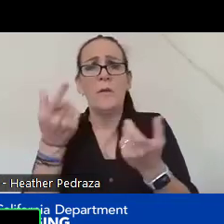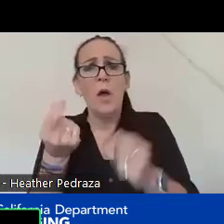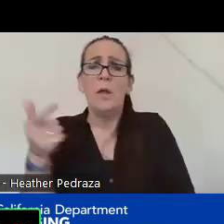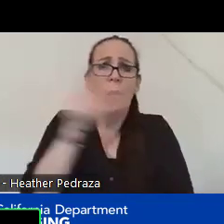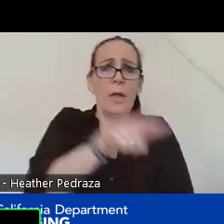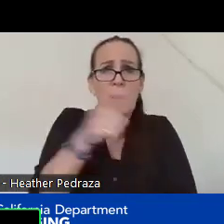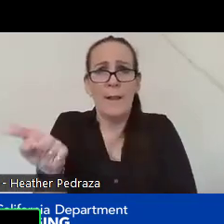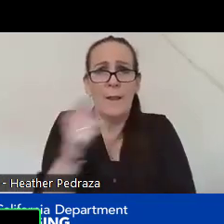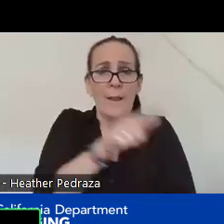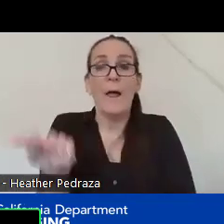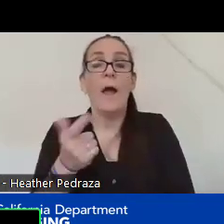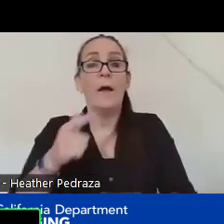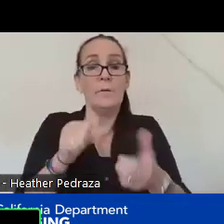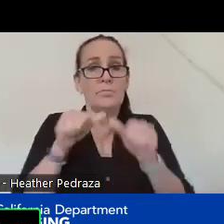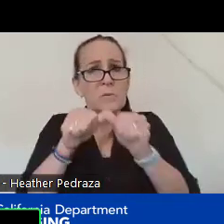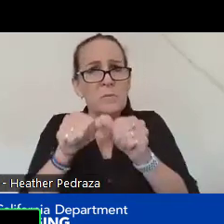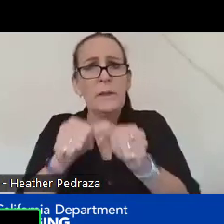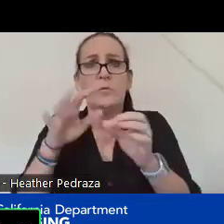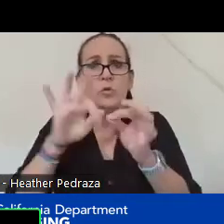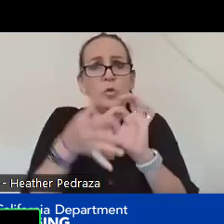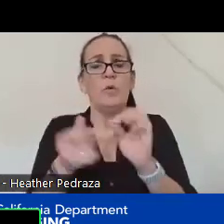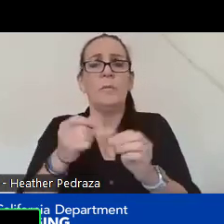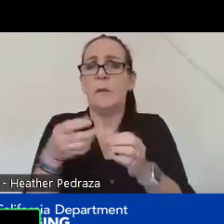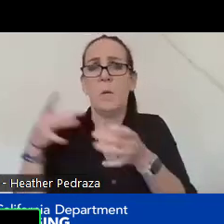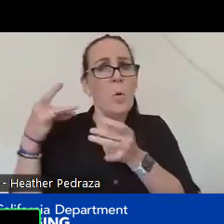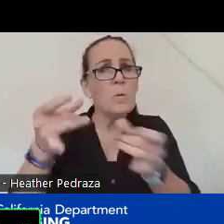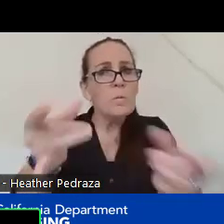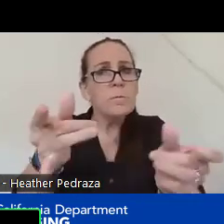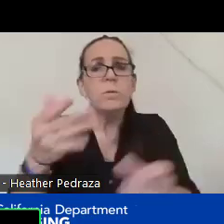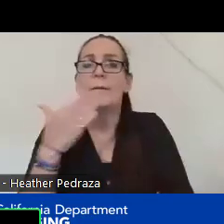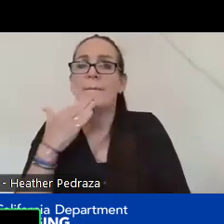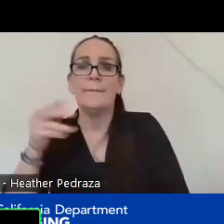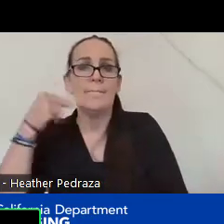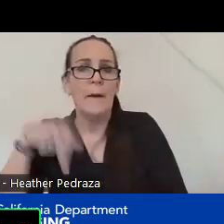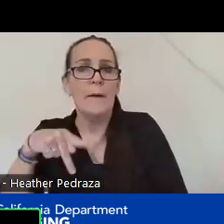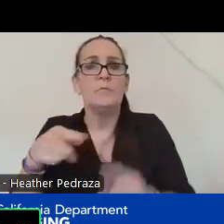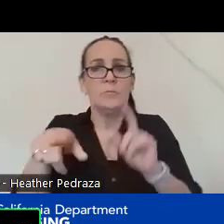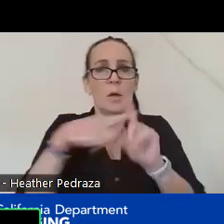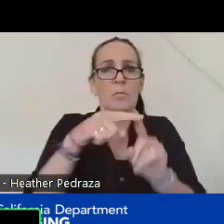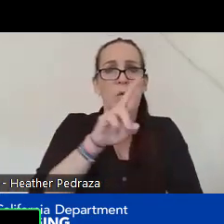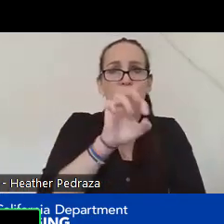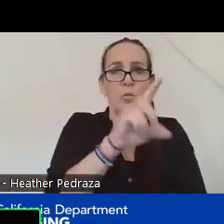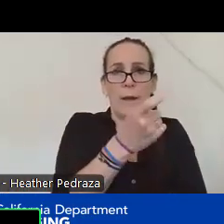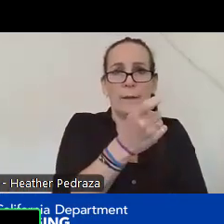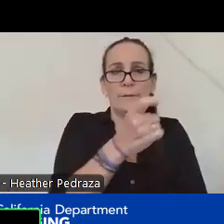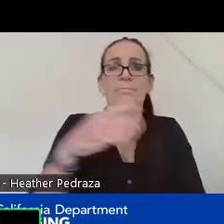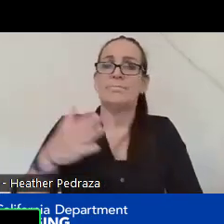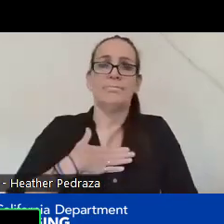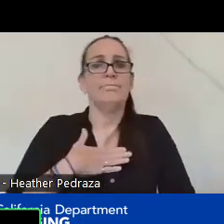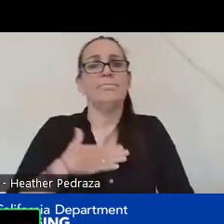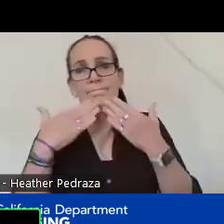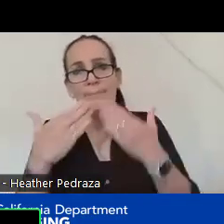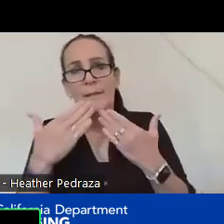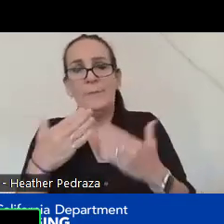the interpreting going seamlessly. So thank you to Heather and Rex. So that's just my personal thanks. We